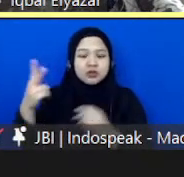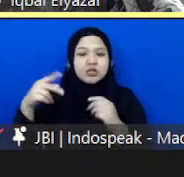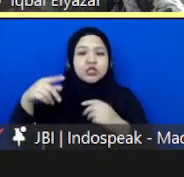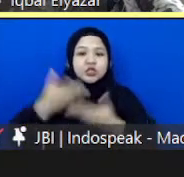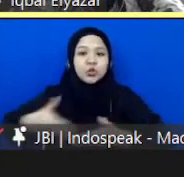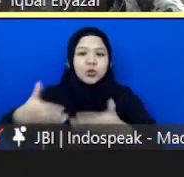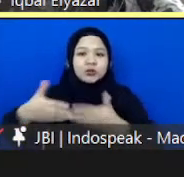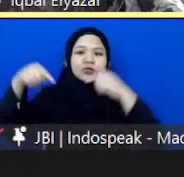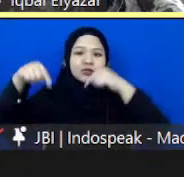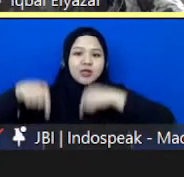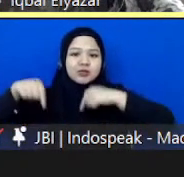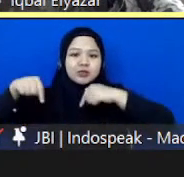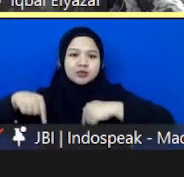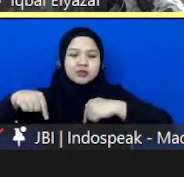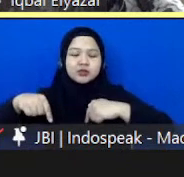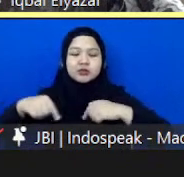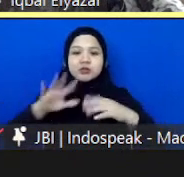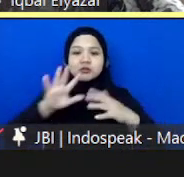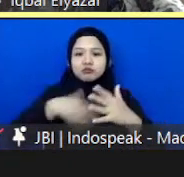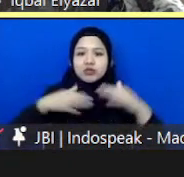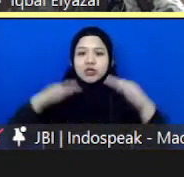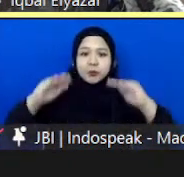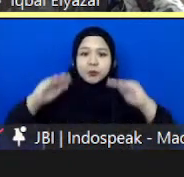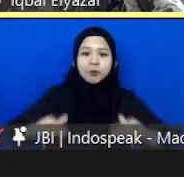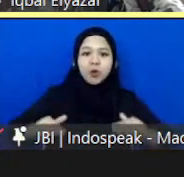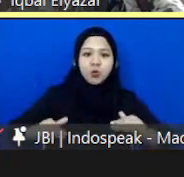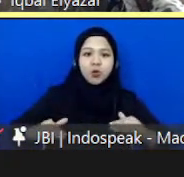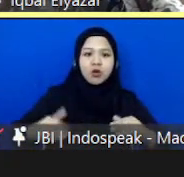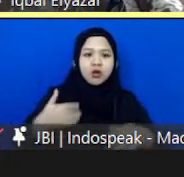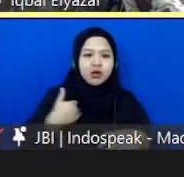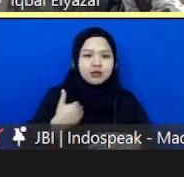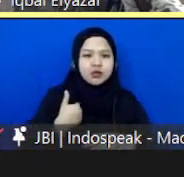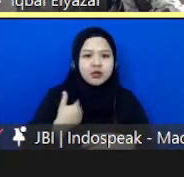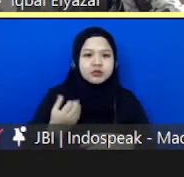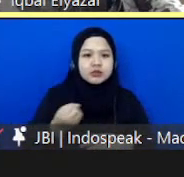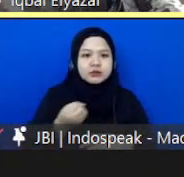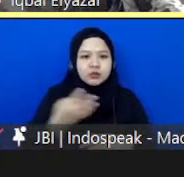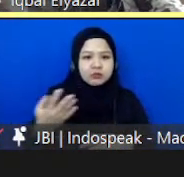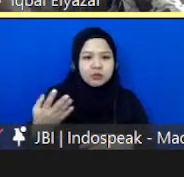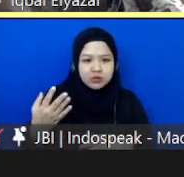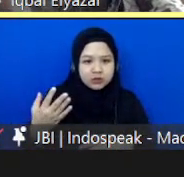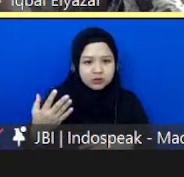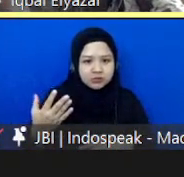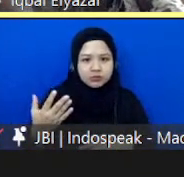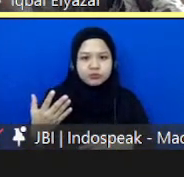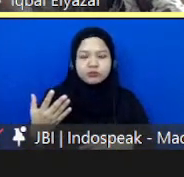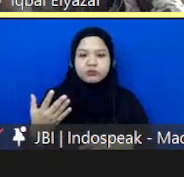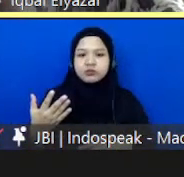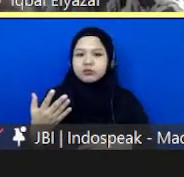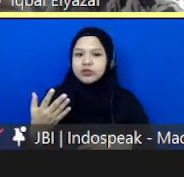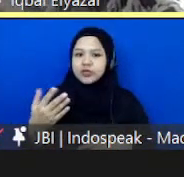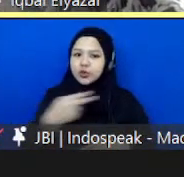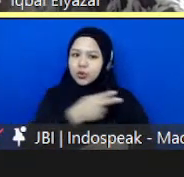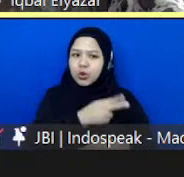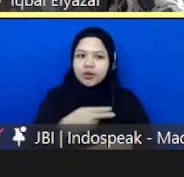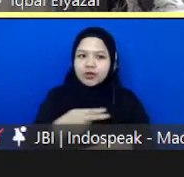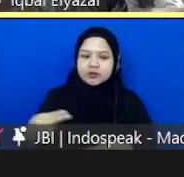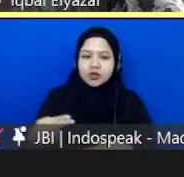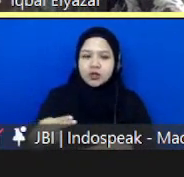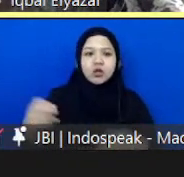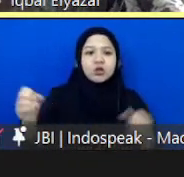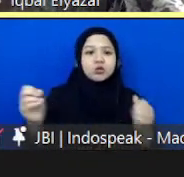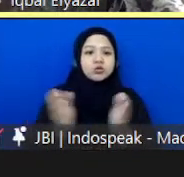table shows where the Delta variant rampage in Indonesia. So you see that the proportion of positivity rate